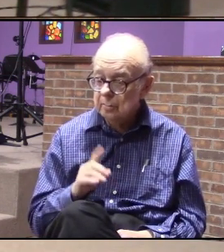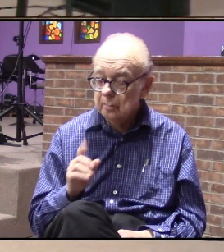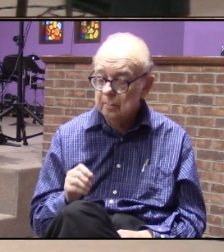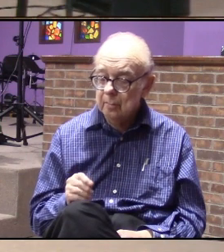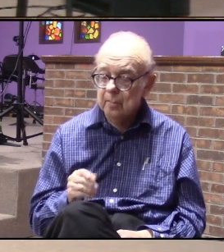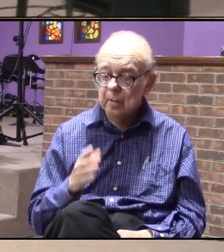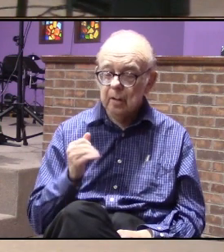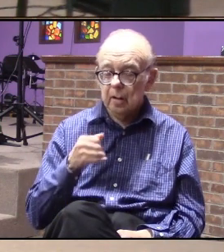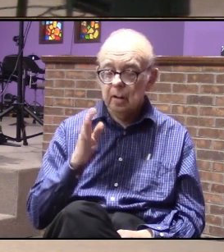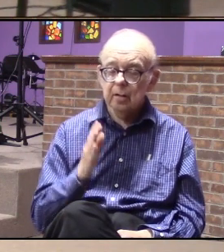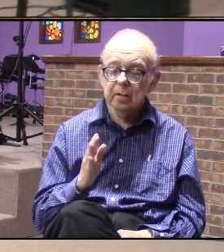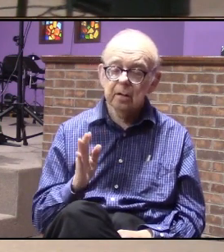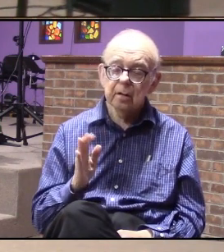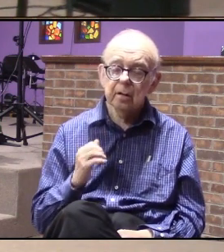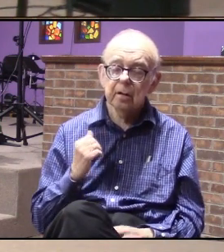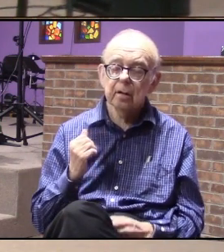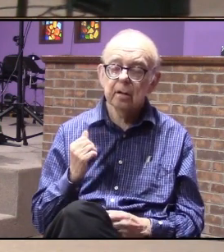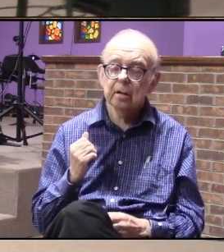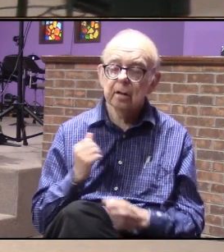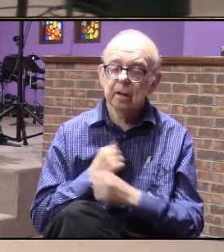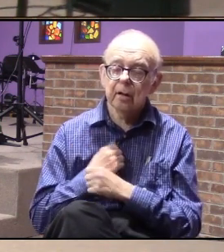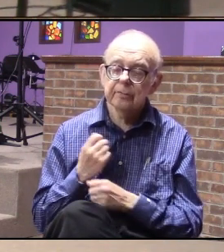Because he loved us first.